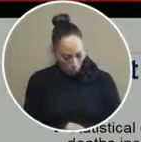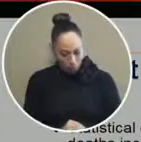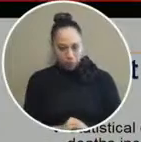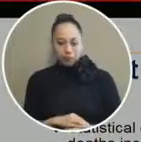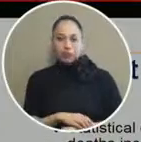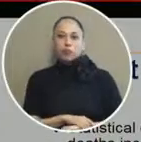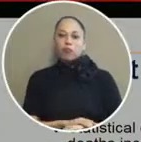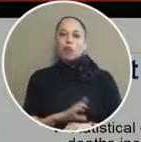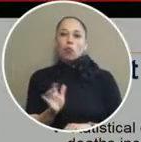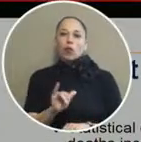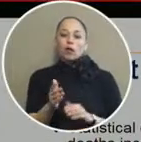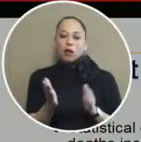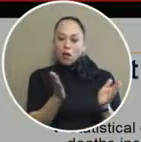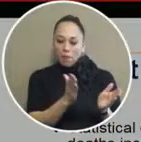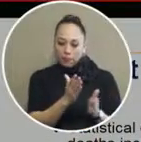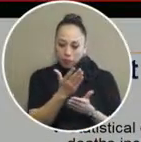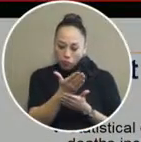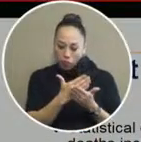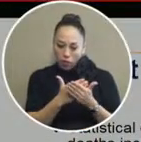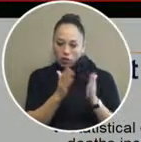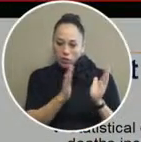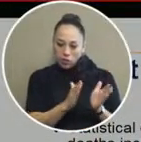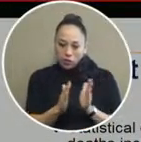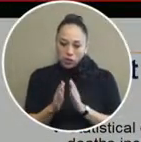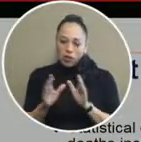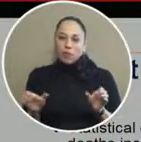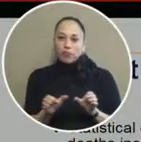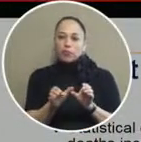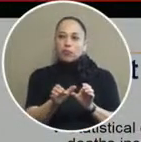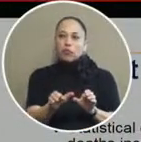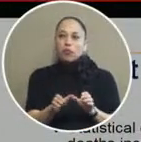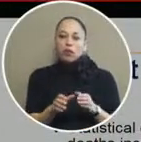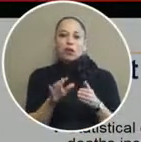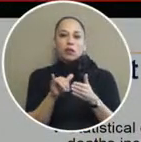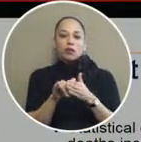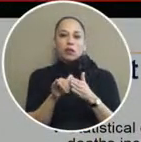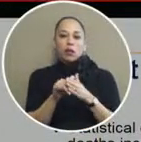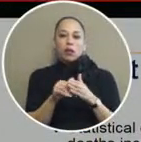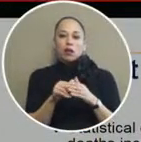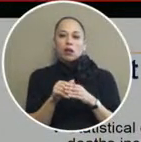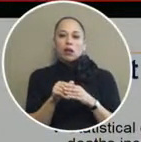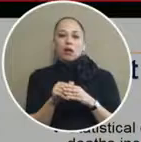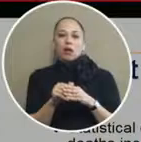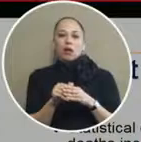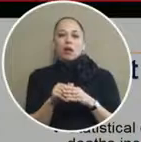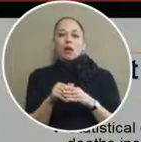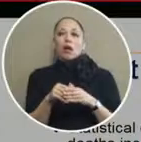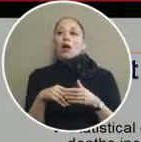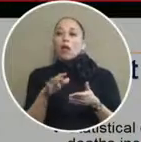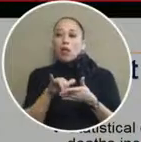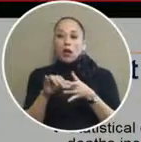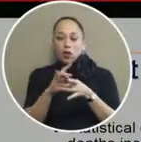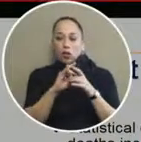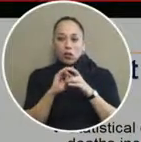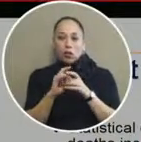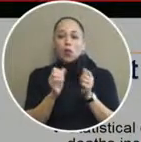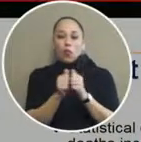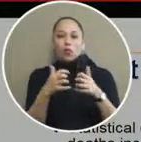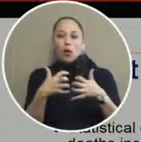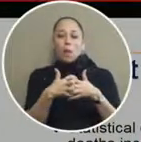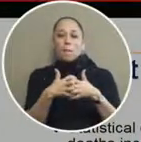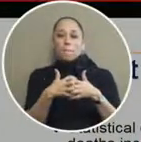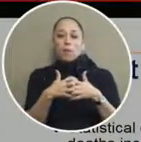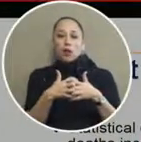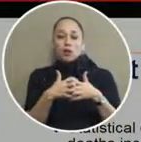As part of the strategy to promote exercise and activity that can reduce those risk factors, Parks and Rec, in coordination with partners,